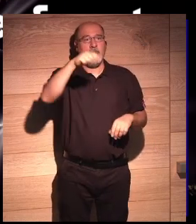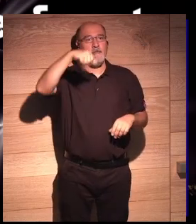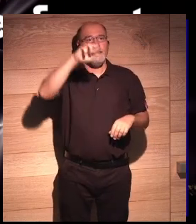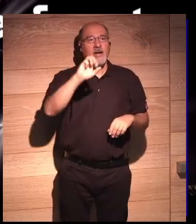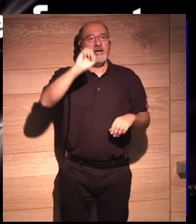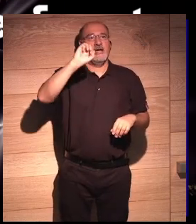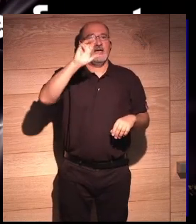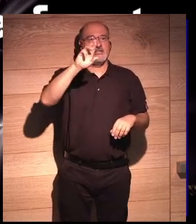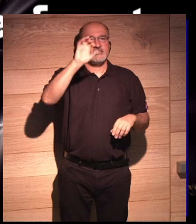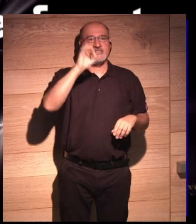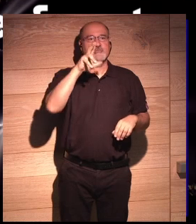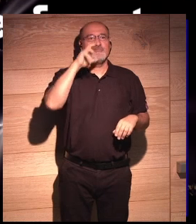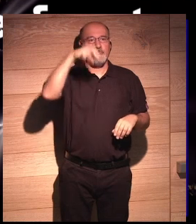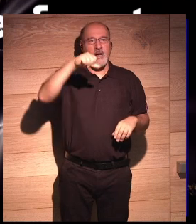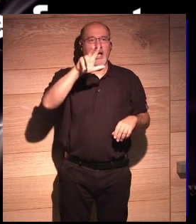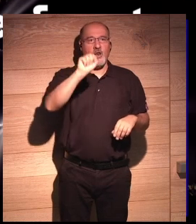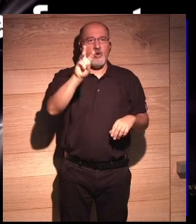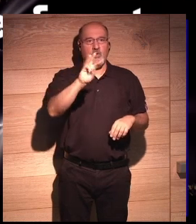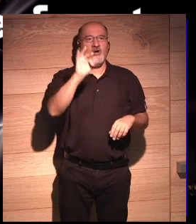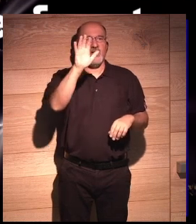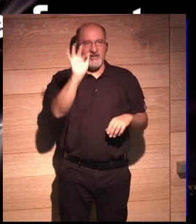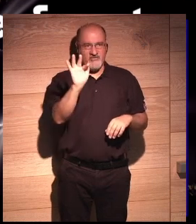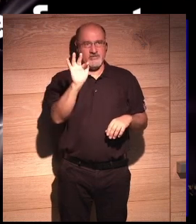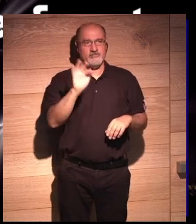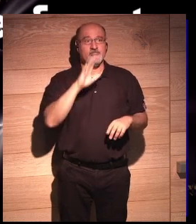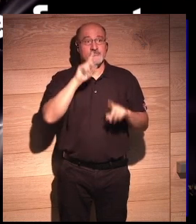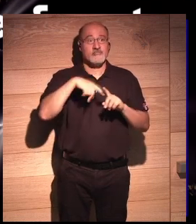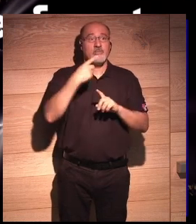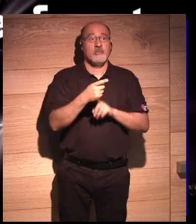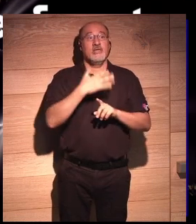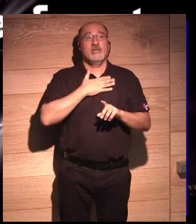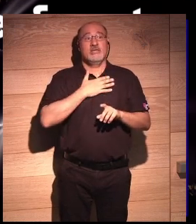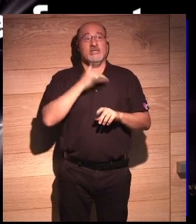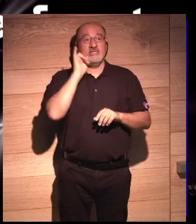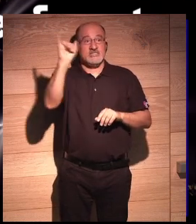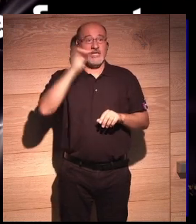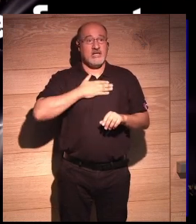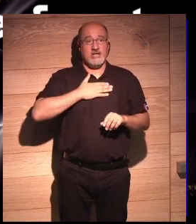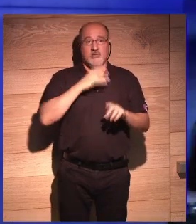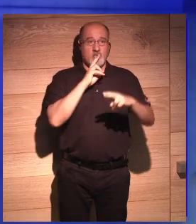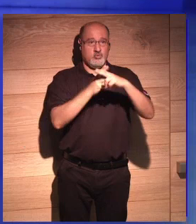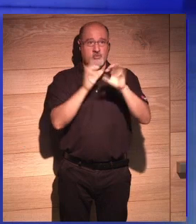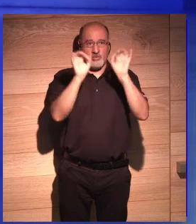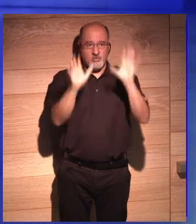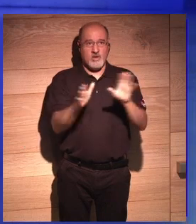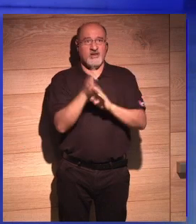our Instagram is MarshmallowLaserFeast. But thank you very much for your time, and I look forward to the rest of the festival.